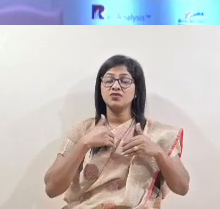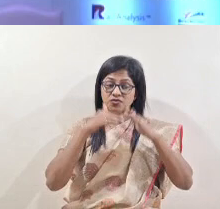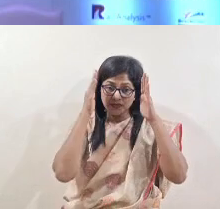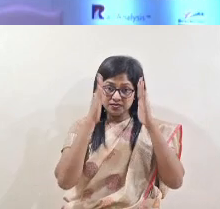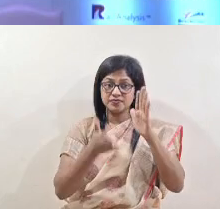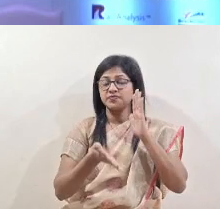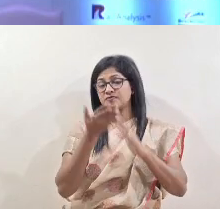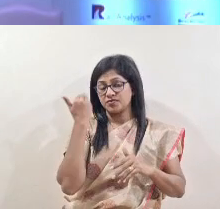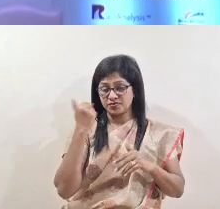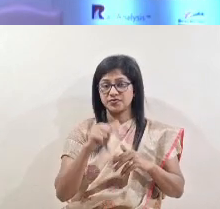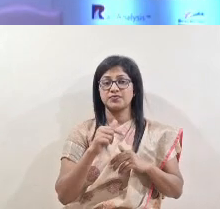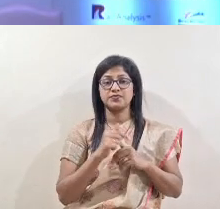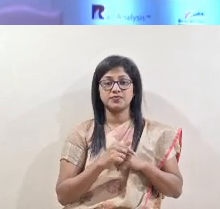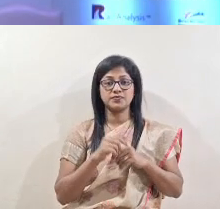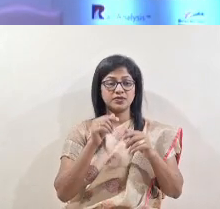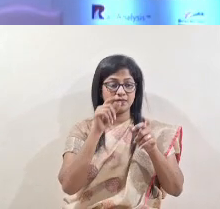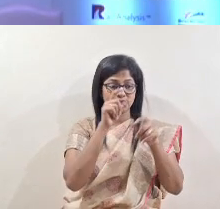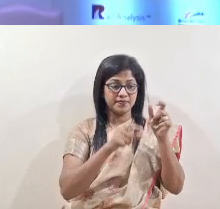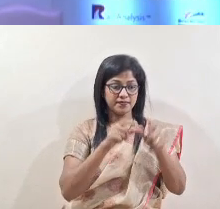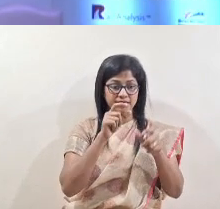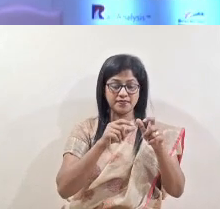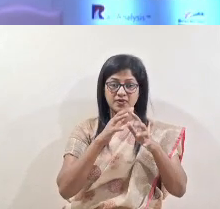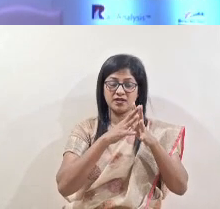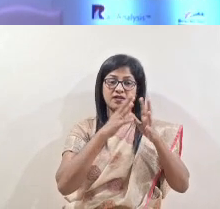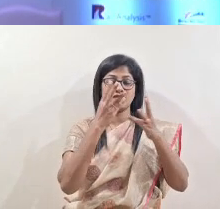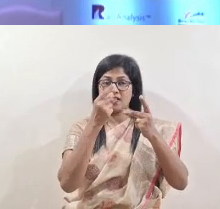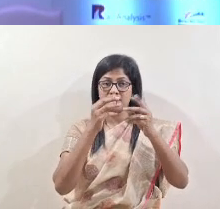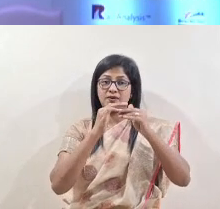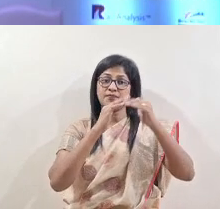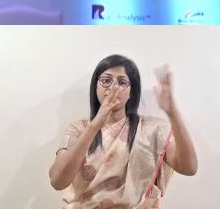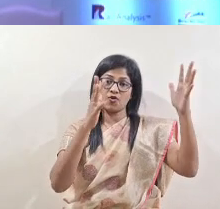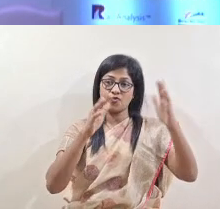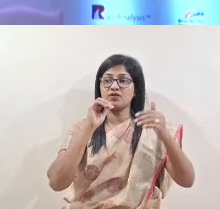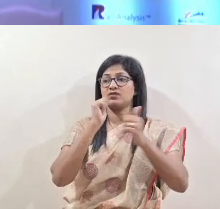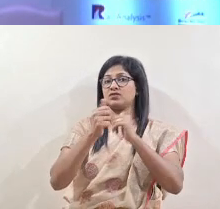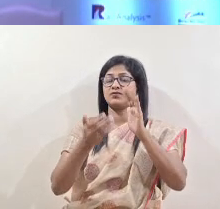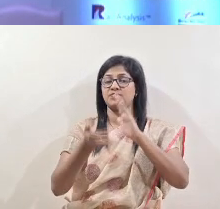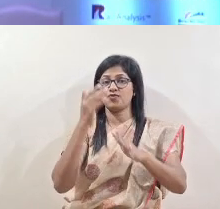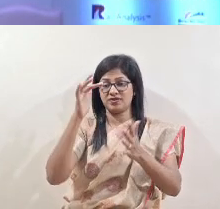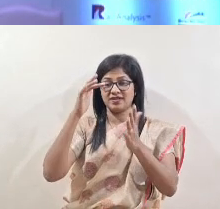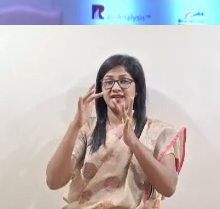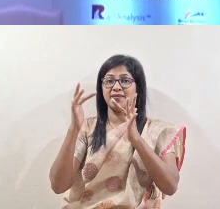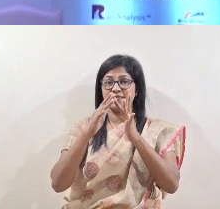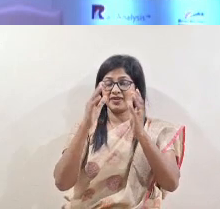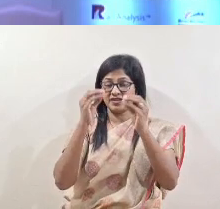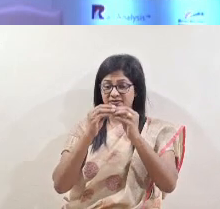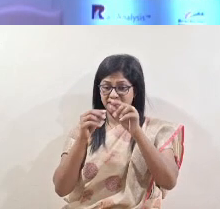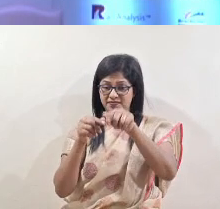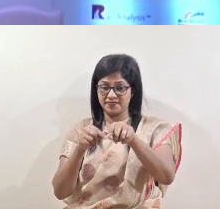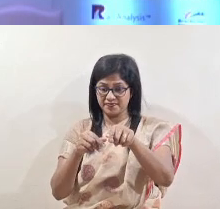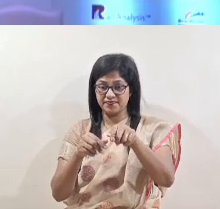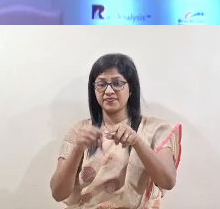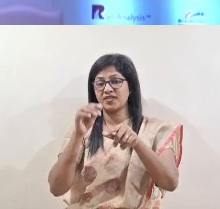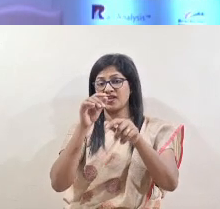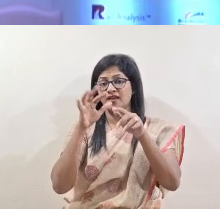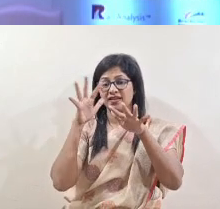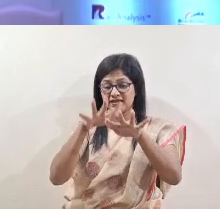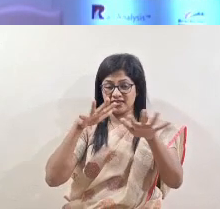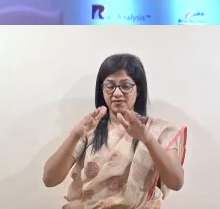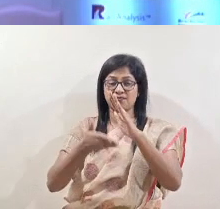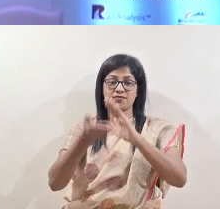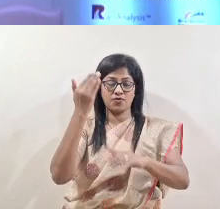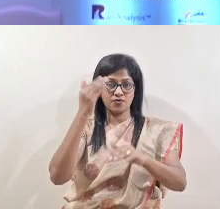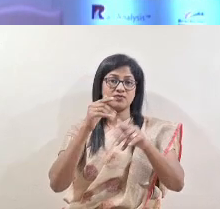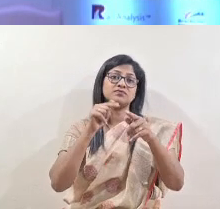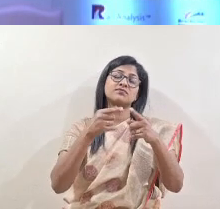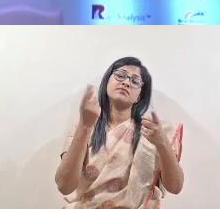increase in the volume, the pedestrian crashes were increasing. That is, if at a mid-block the volume is increasing, the likelihood